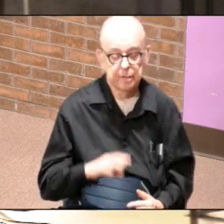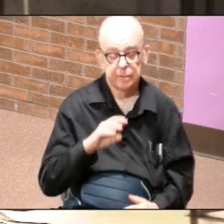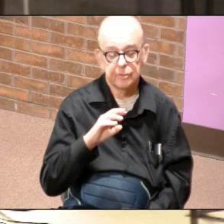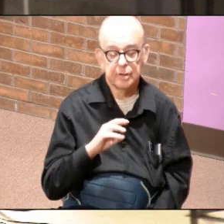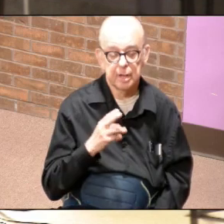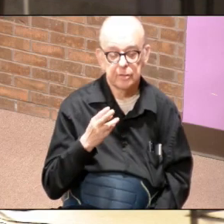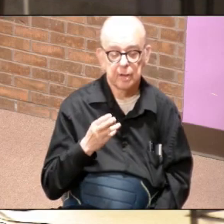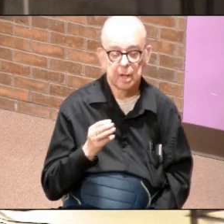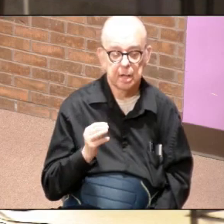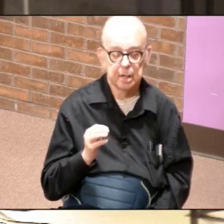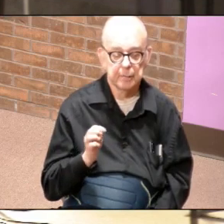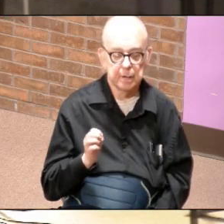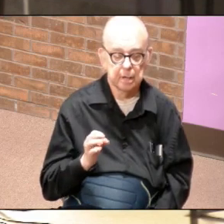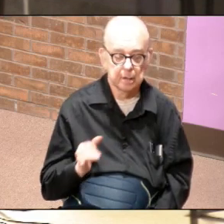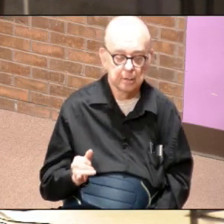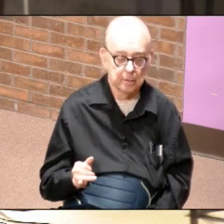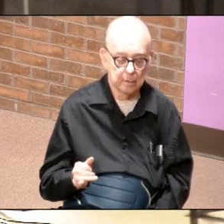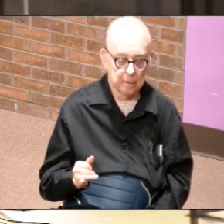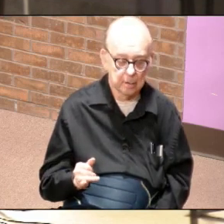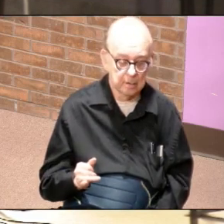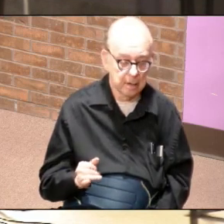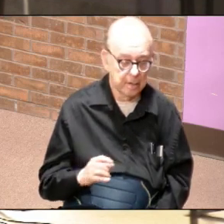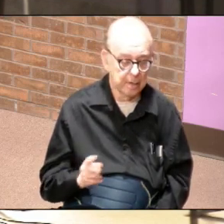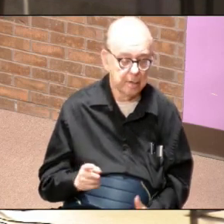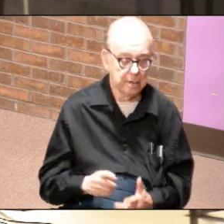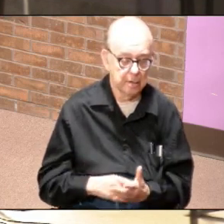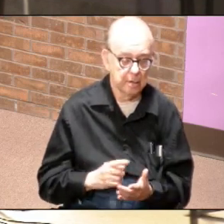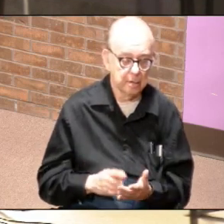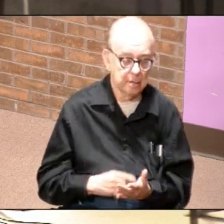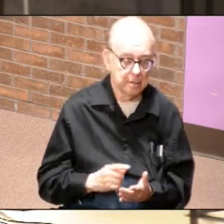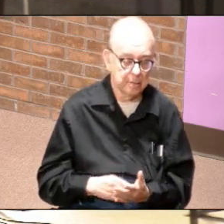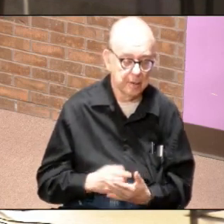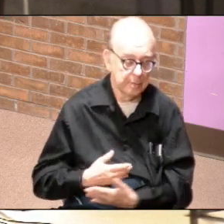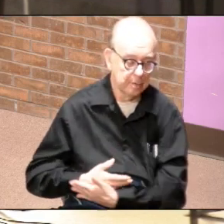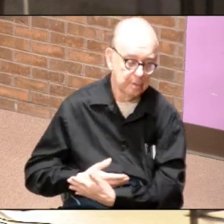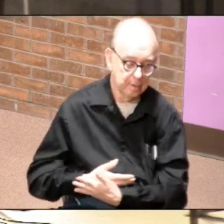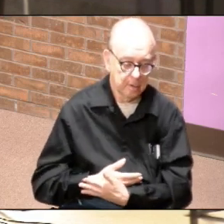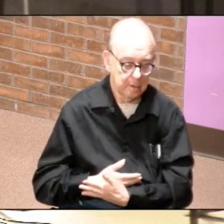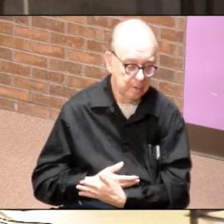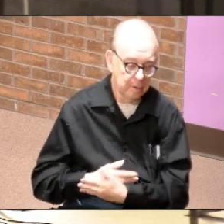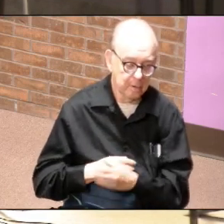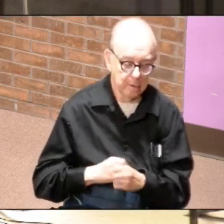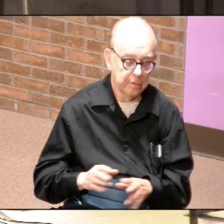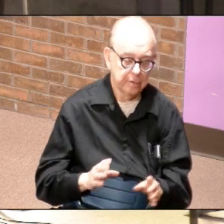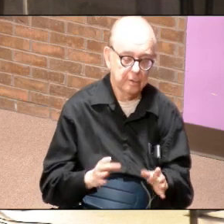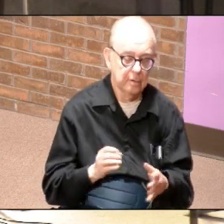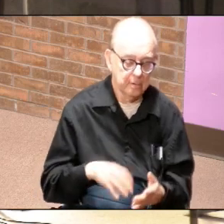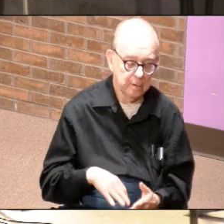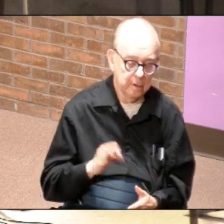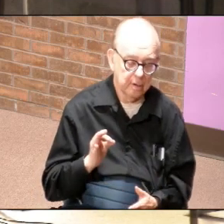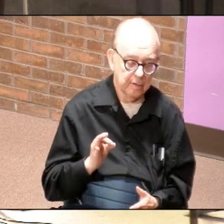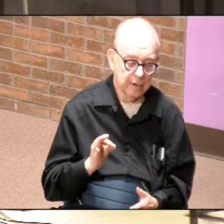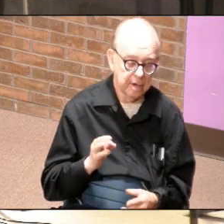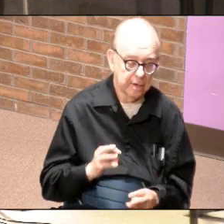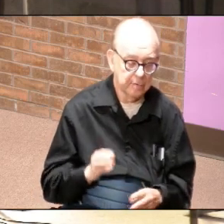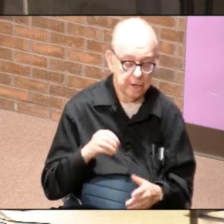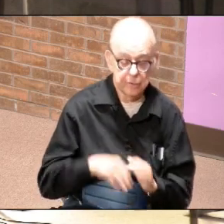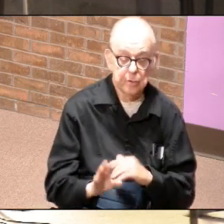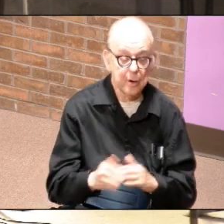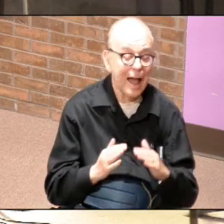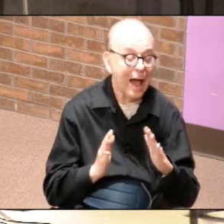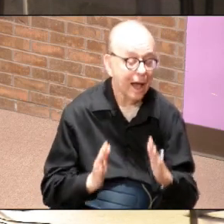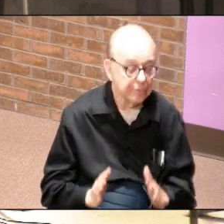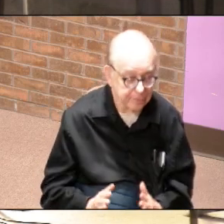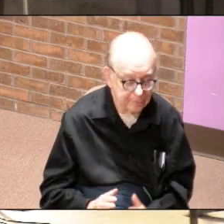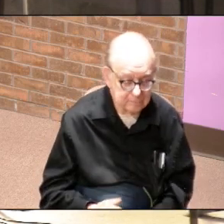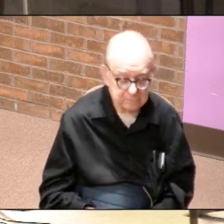know? And then every once in a while, a little baby lost its way and it would find its way into your house.